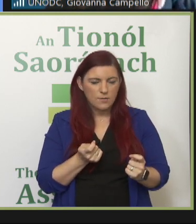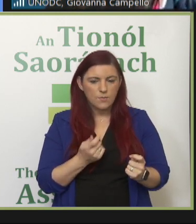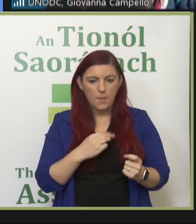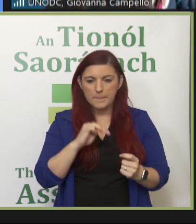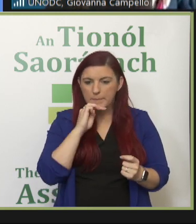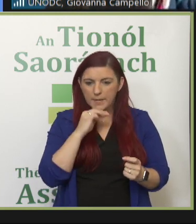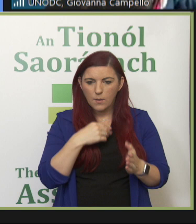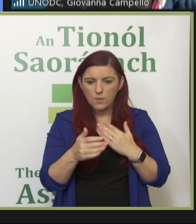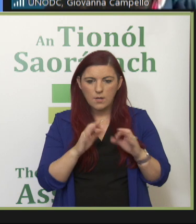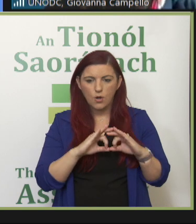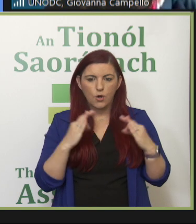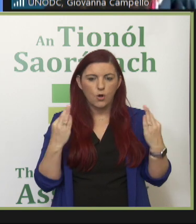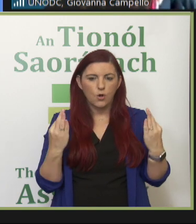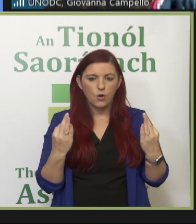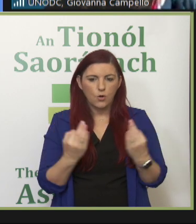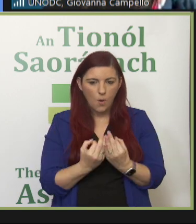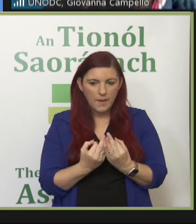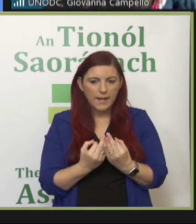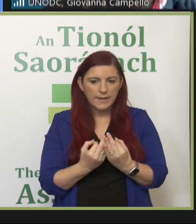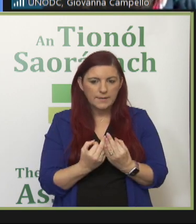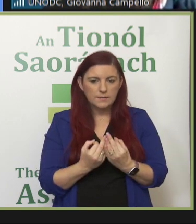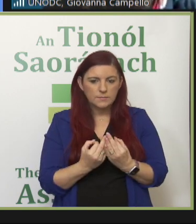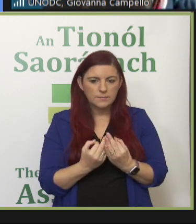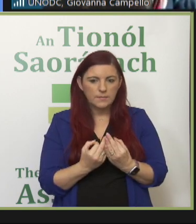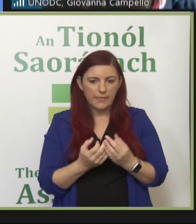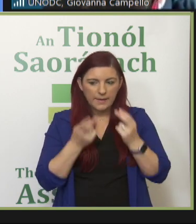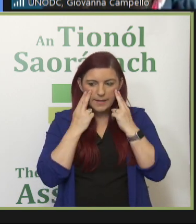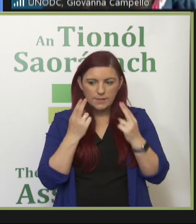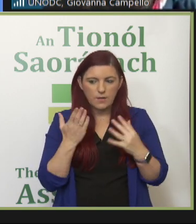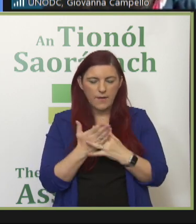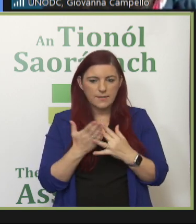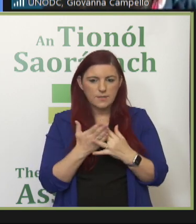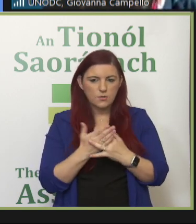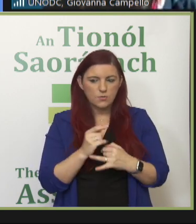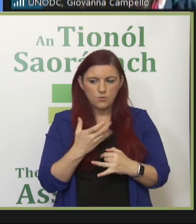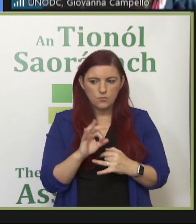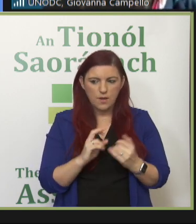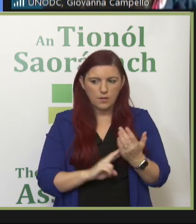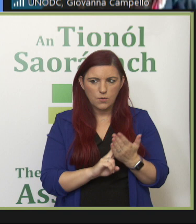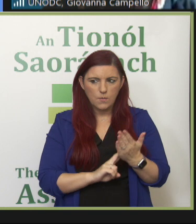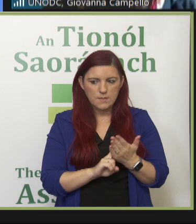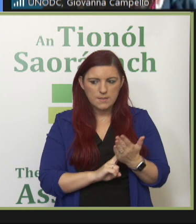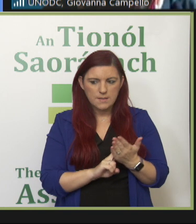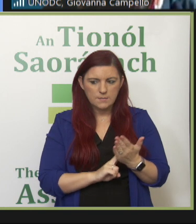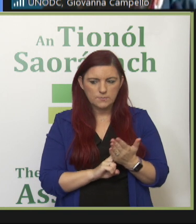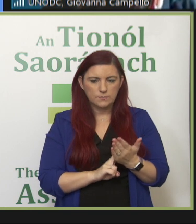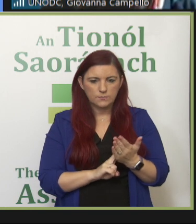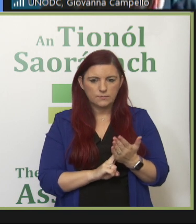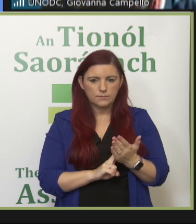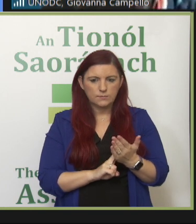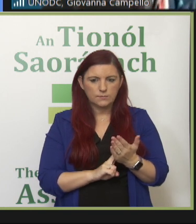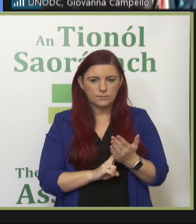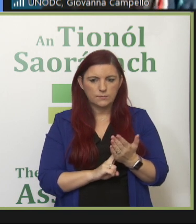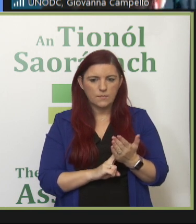that globally there is limited access to any drug dependence treatment and care services.